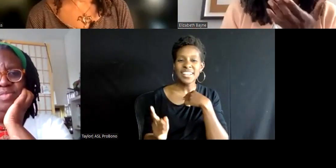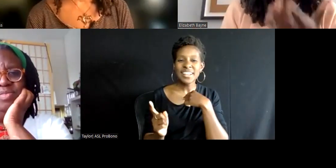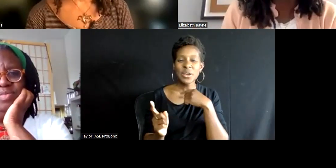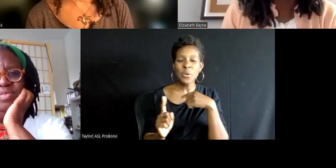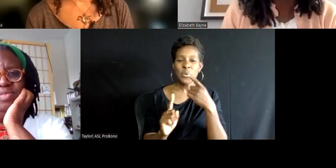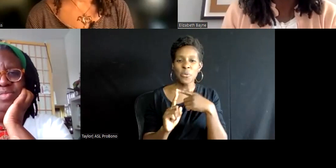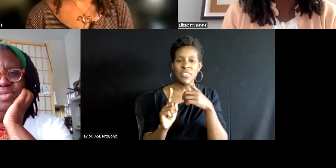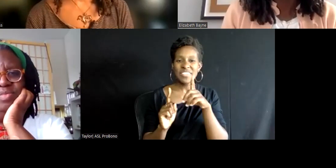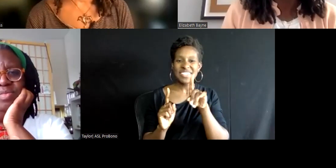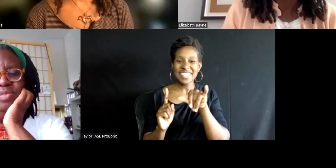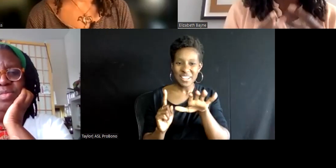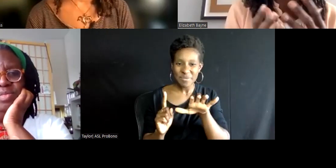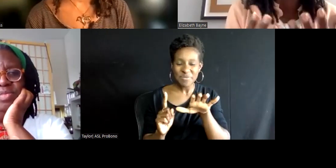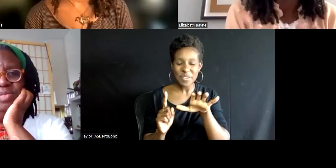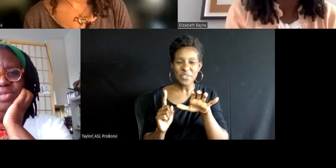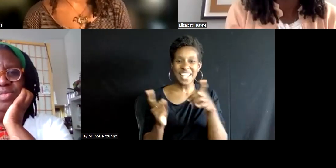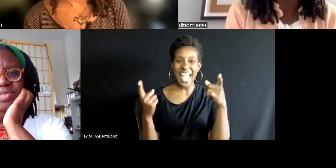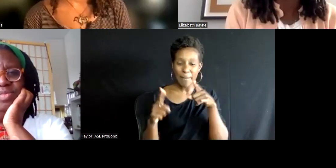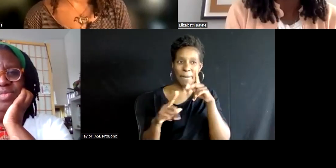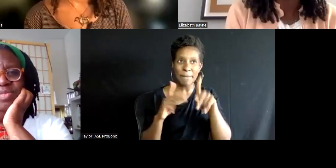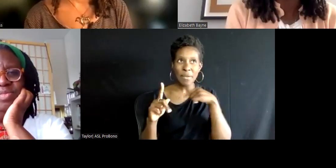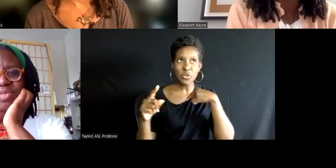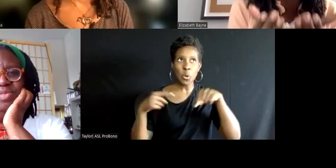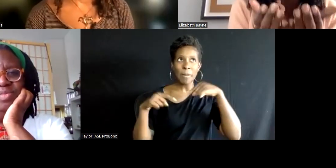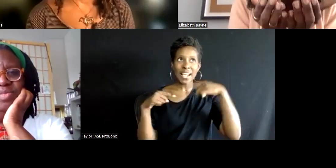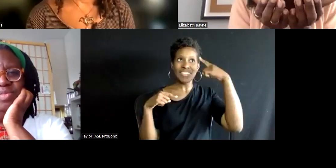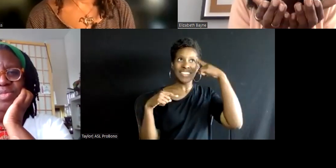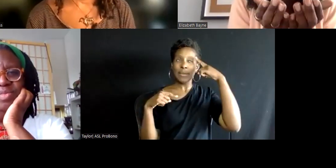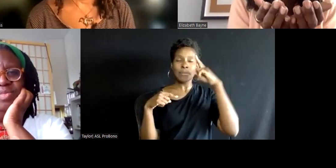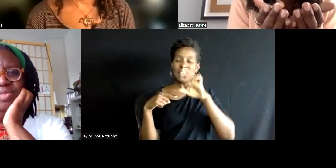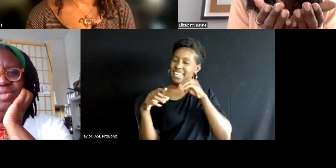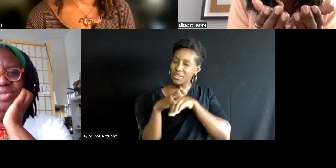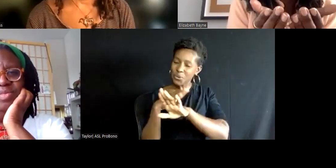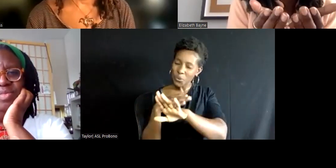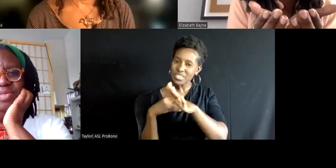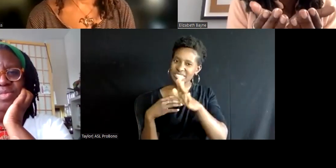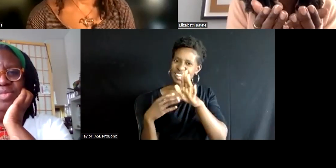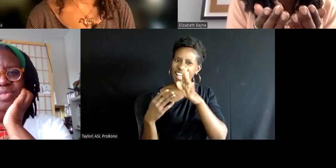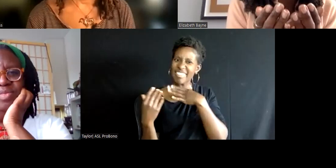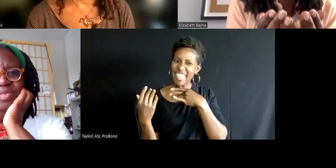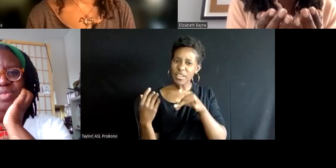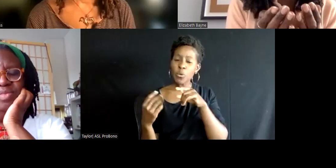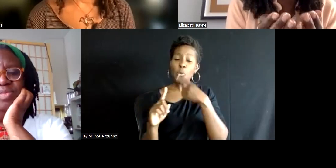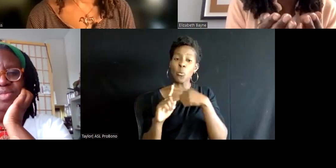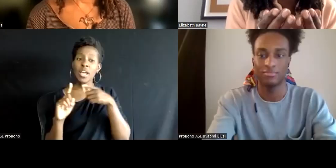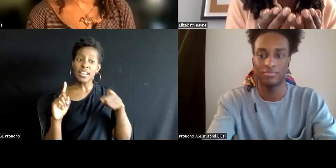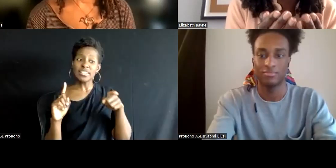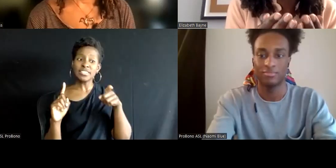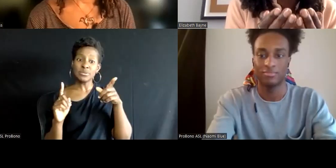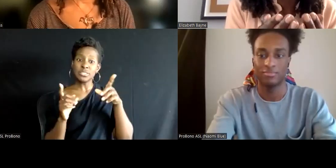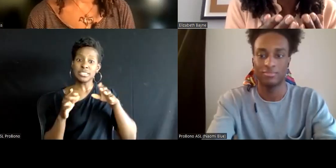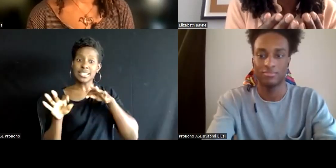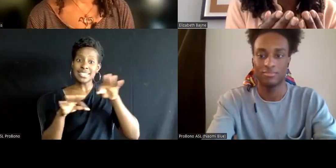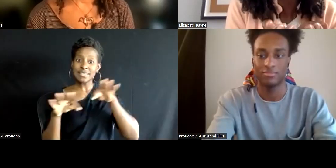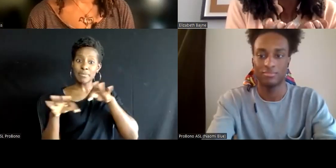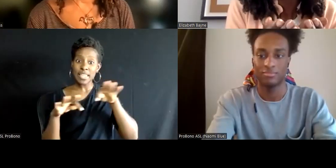have to recount it. And I just love the animations that you use, like when she has, you know, explaining how she nursed this baby that no one thought